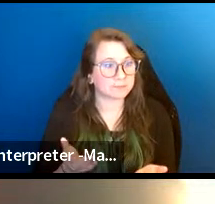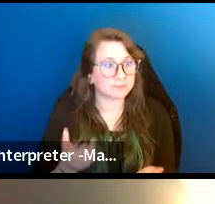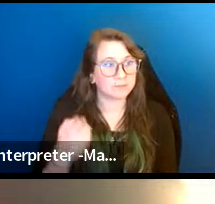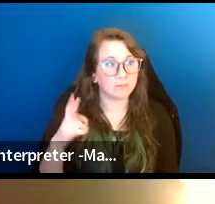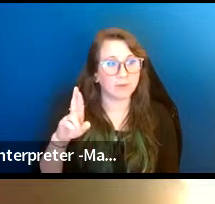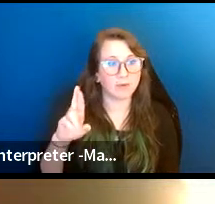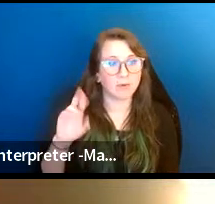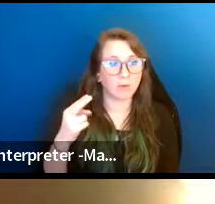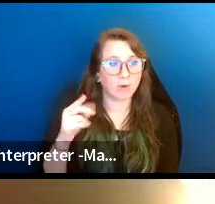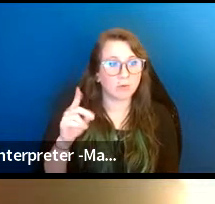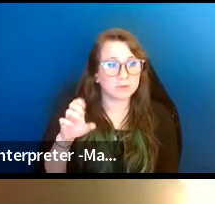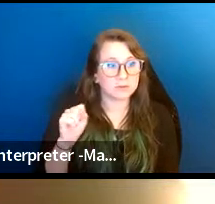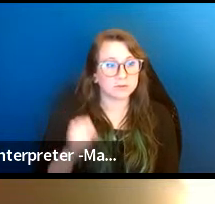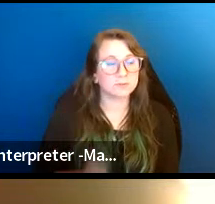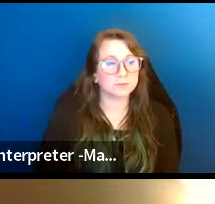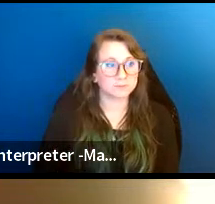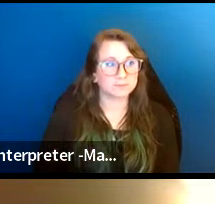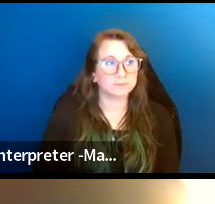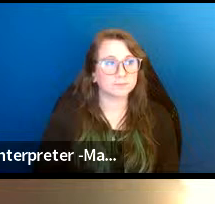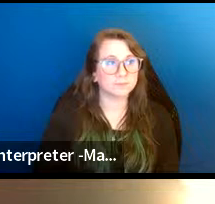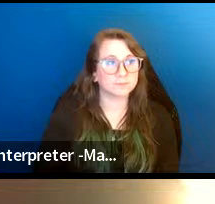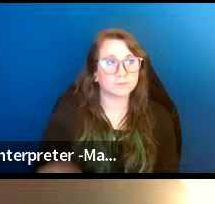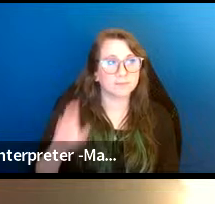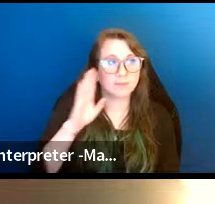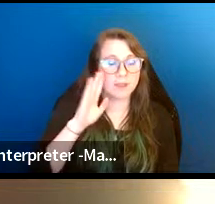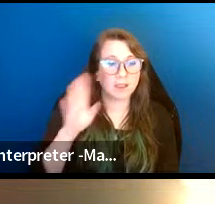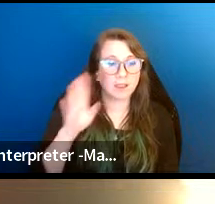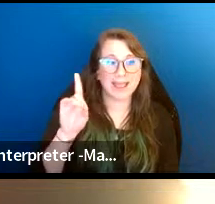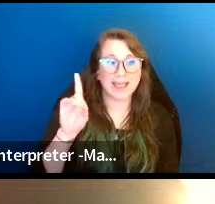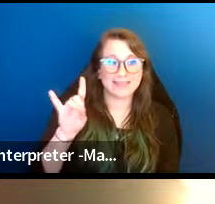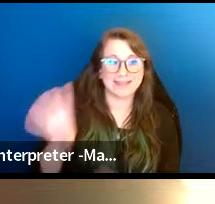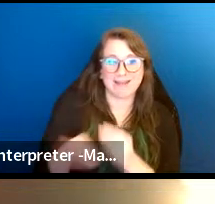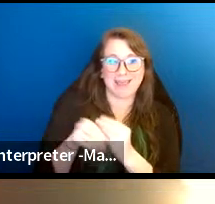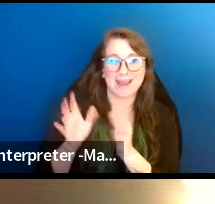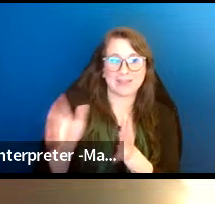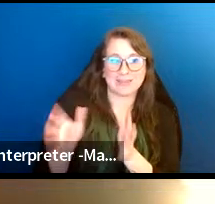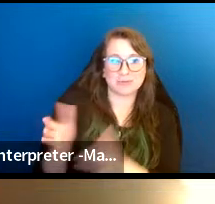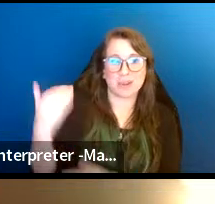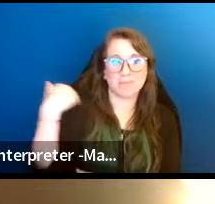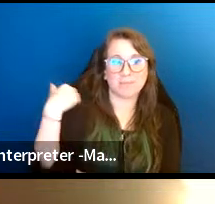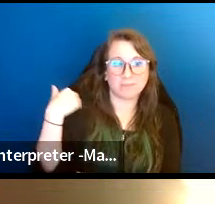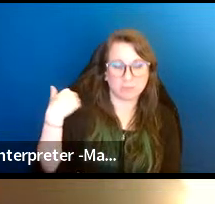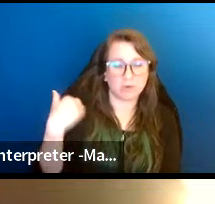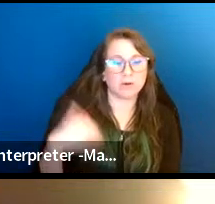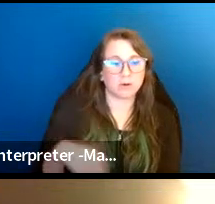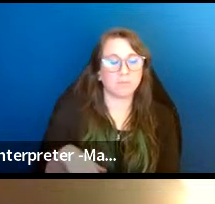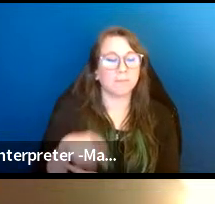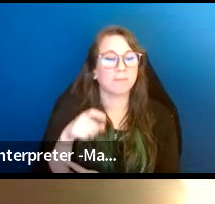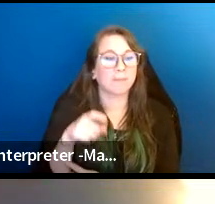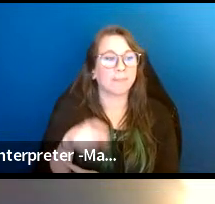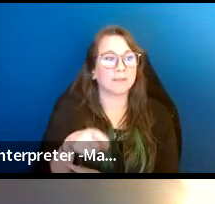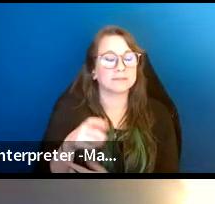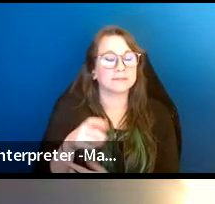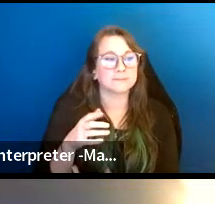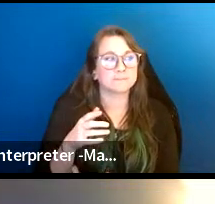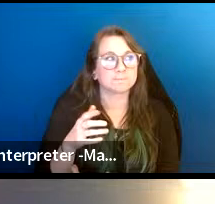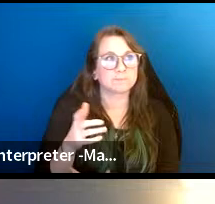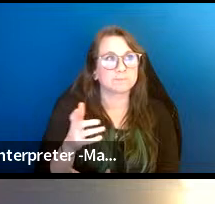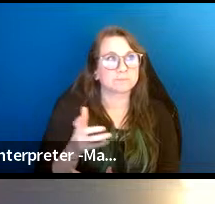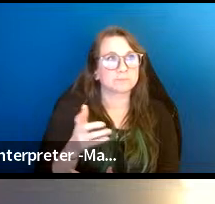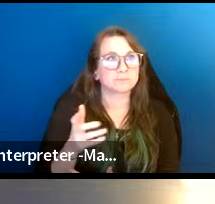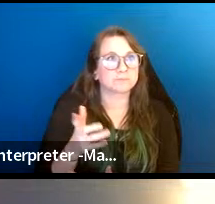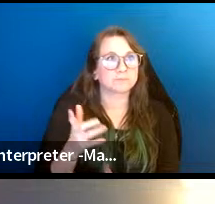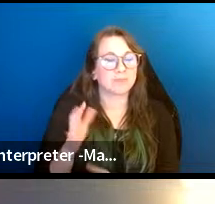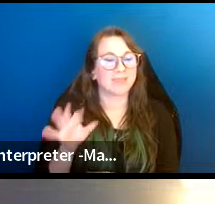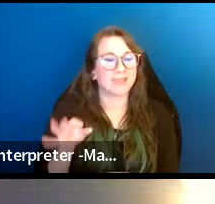Rhodes? Yeah, I did put it in the chat earlier, but this is oversight